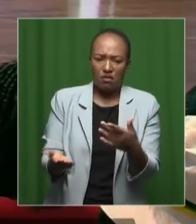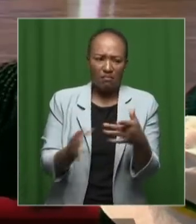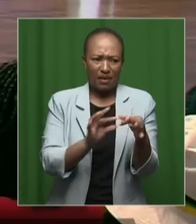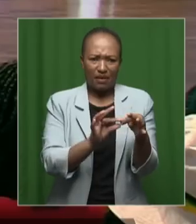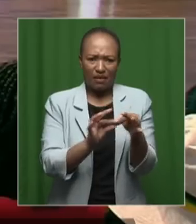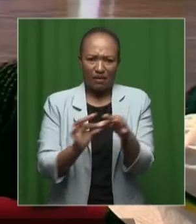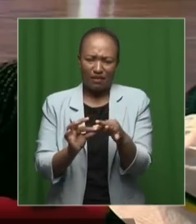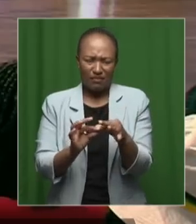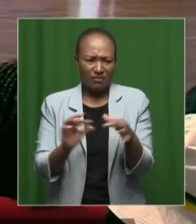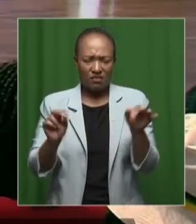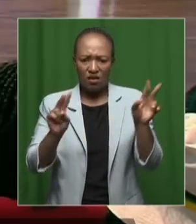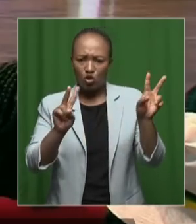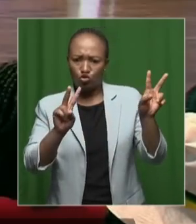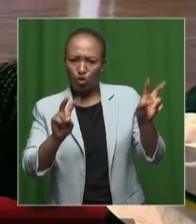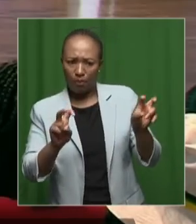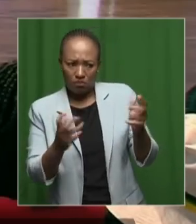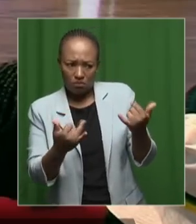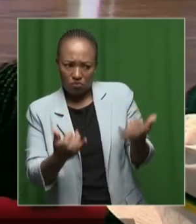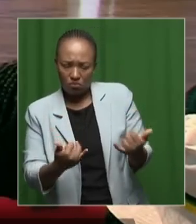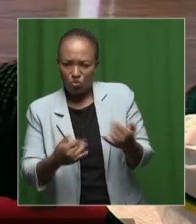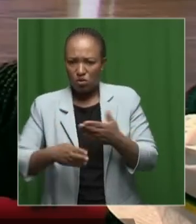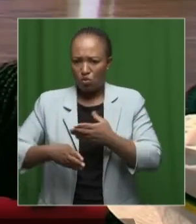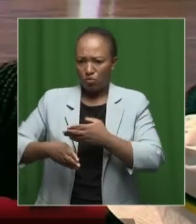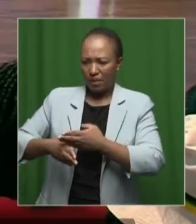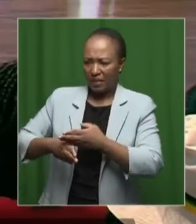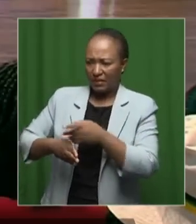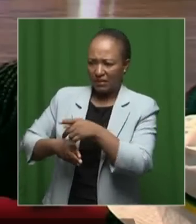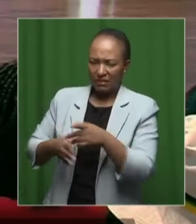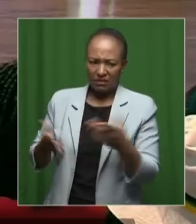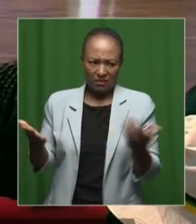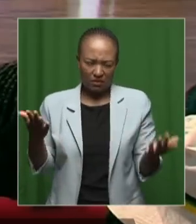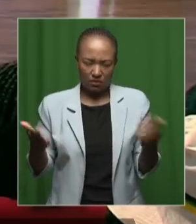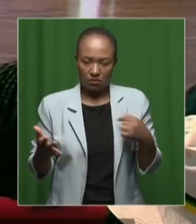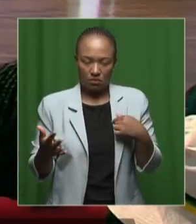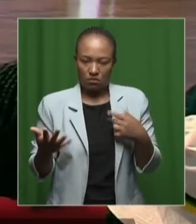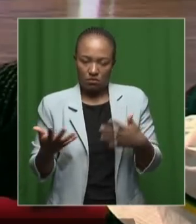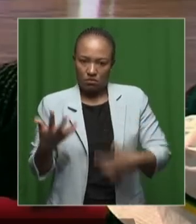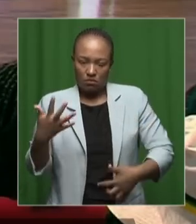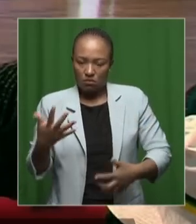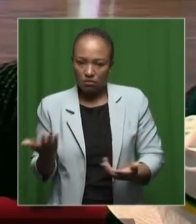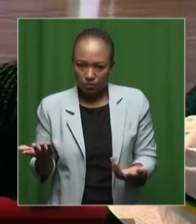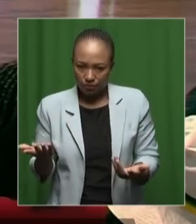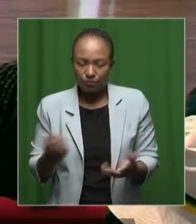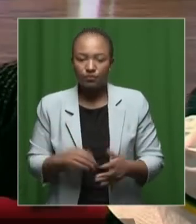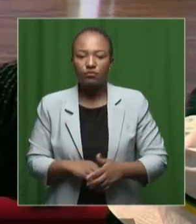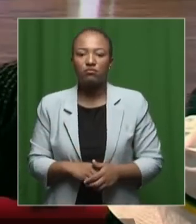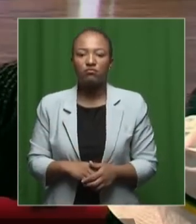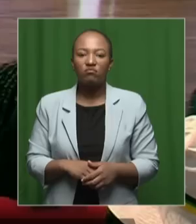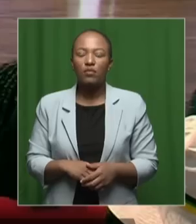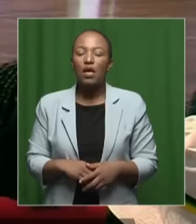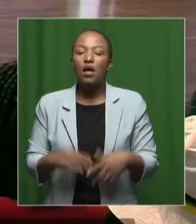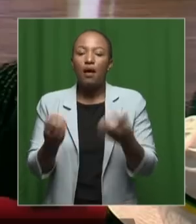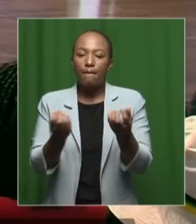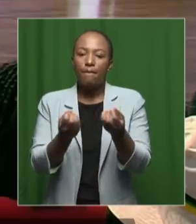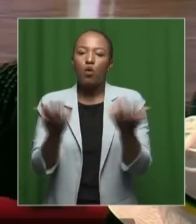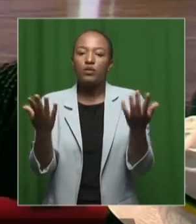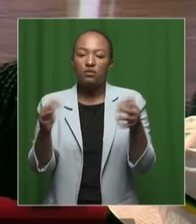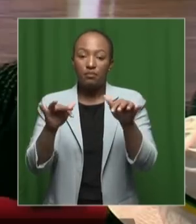this topic that we're having here. But on our side, most of the people who are working here,